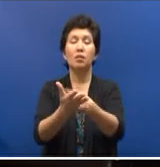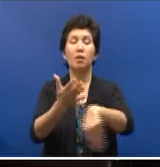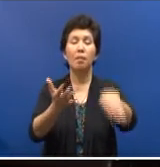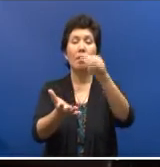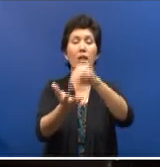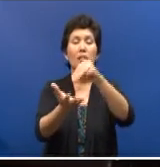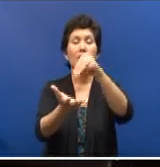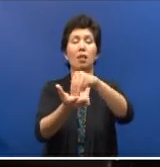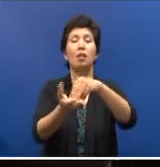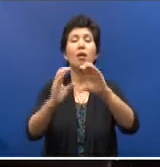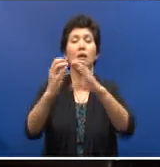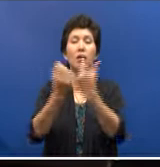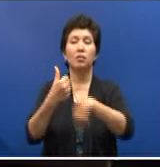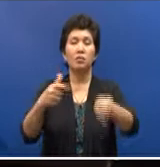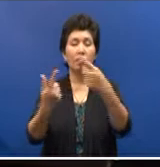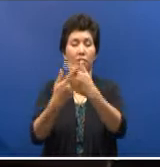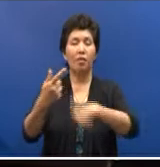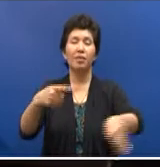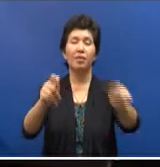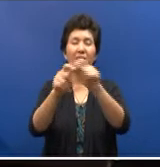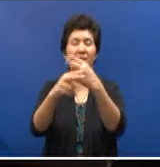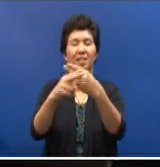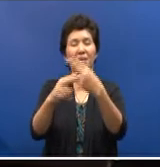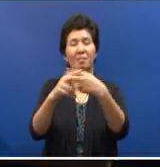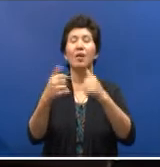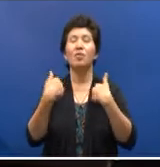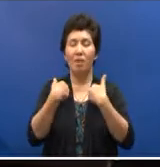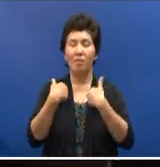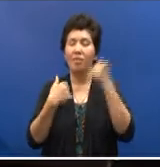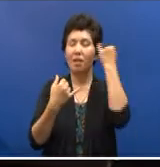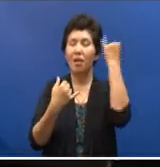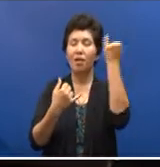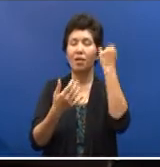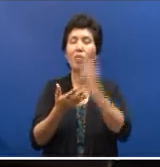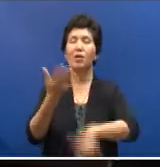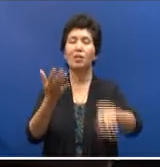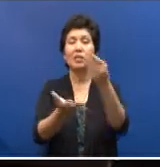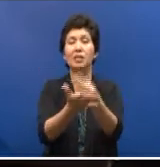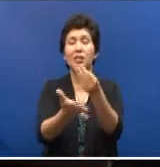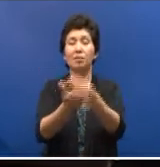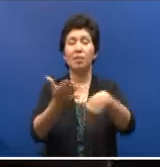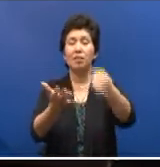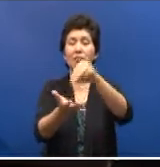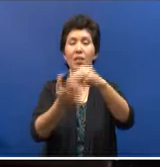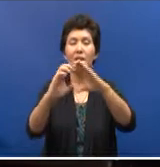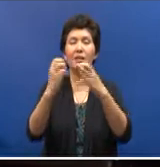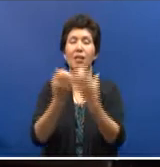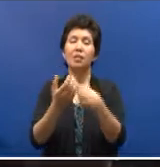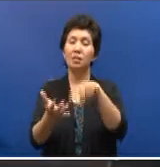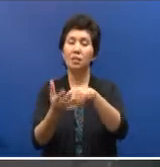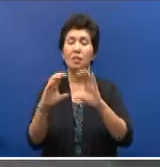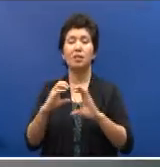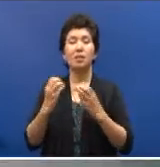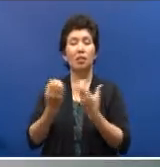class? I believe that from the term capitalist, you may have basic idea. Okay, what is capitalist middle class? This